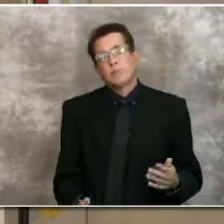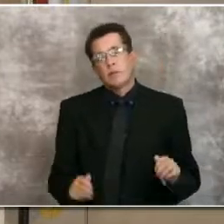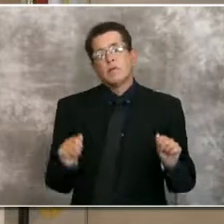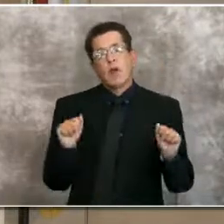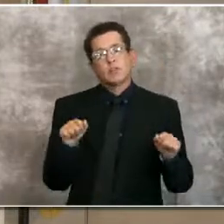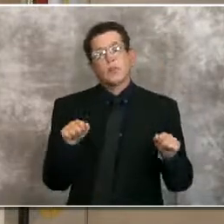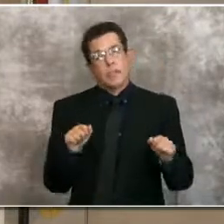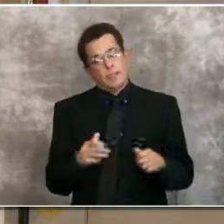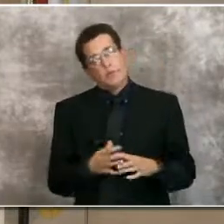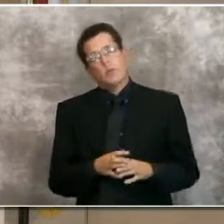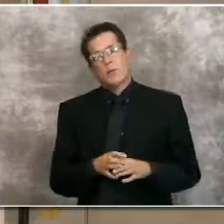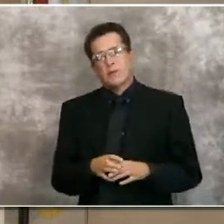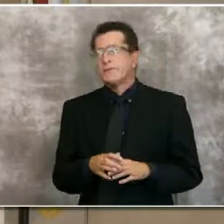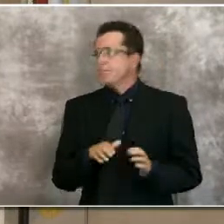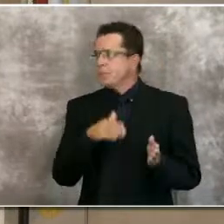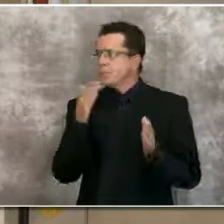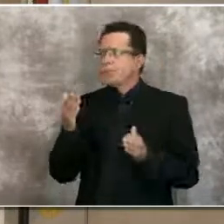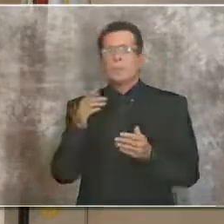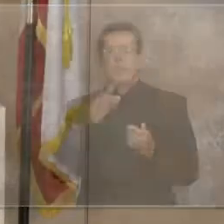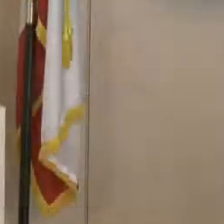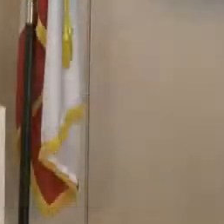Dr. Wooten, Chairman Cox.